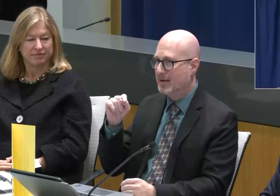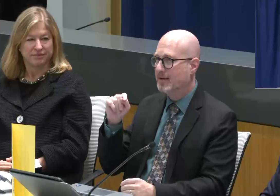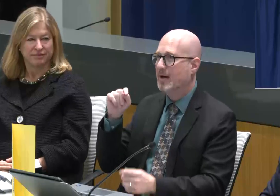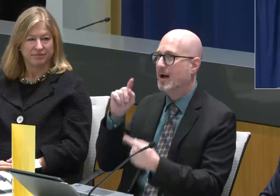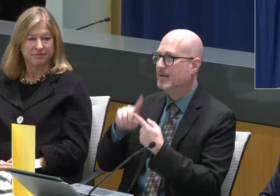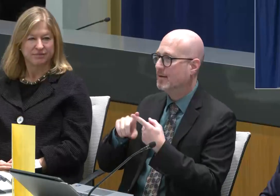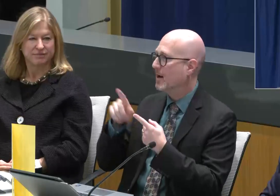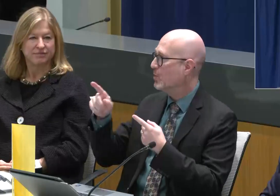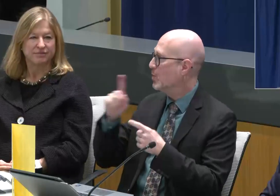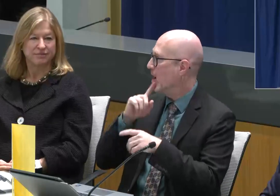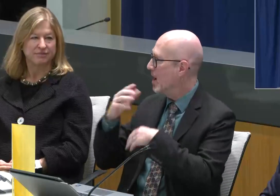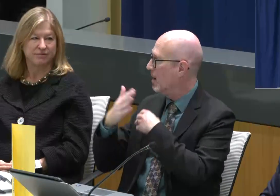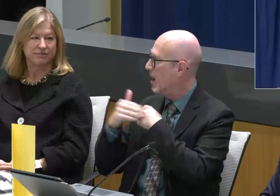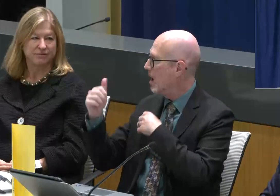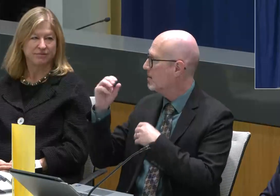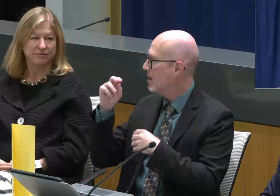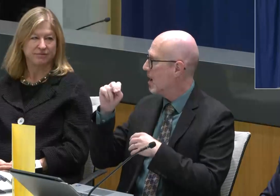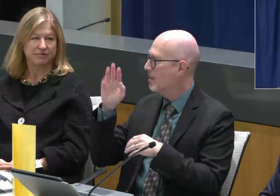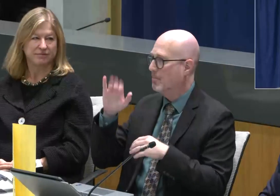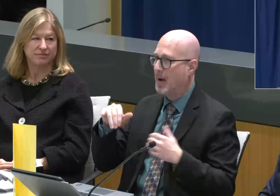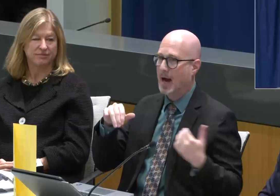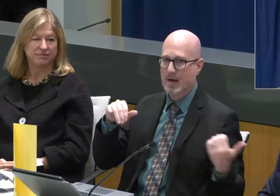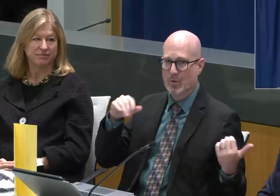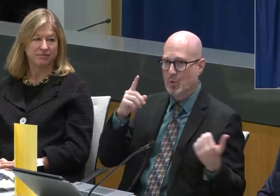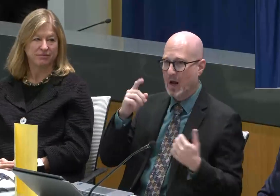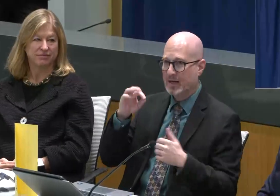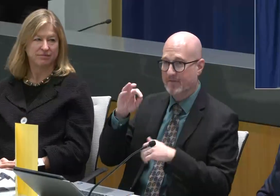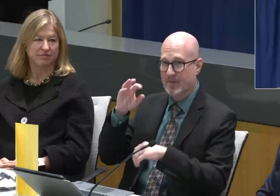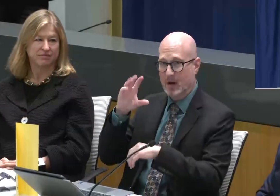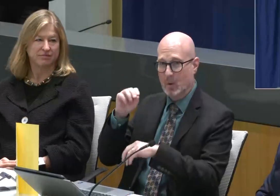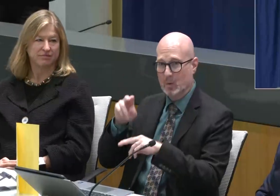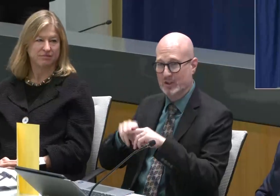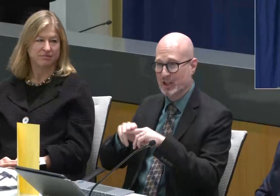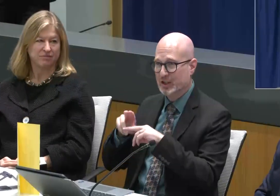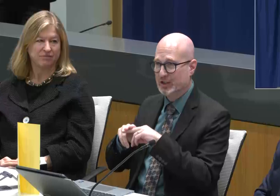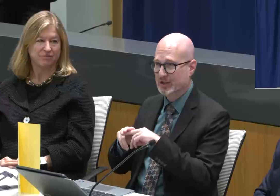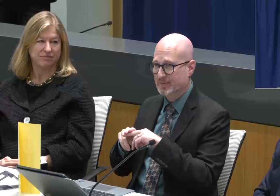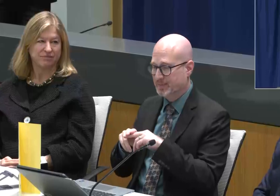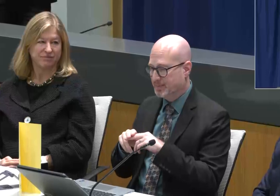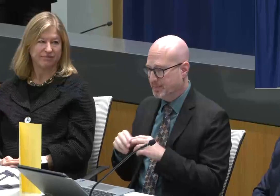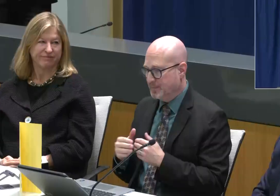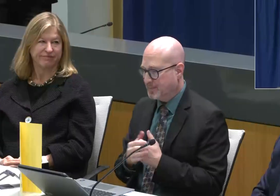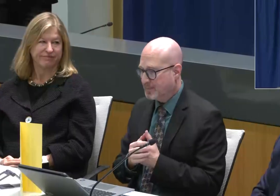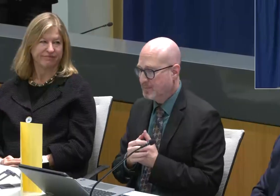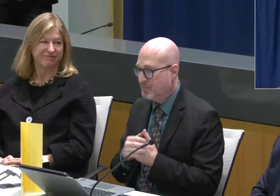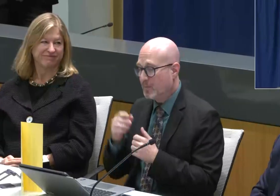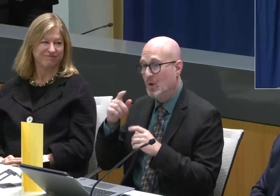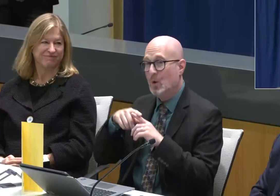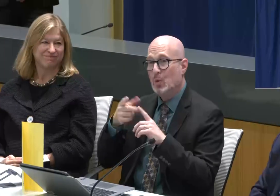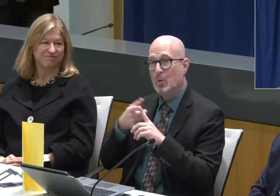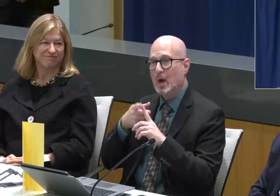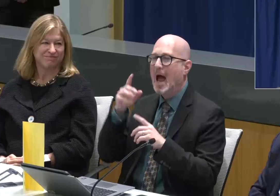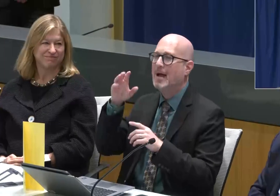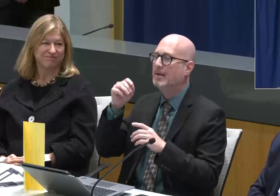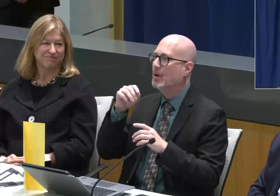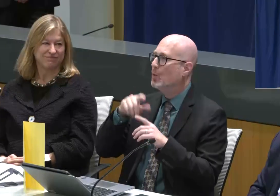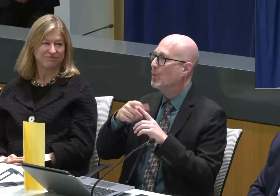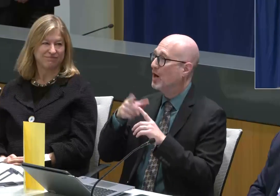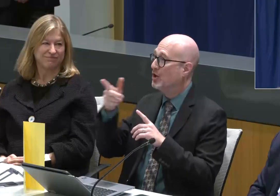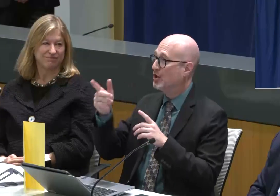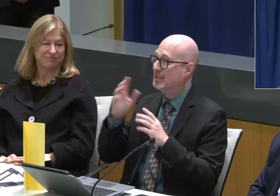and leave it upright until you are called on by one of the co-chairs.